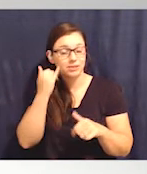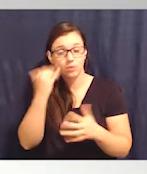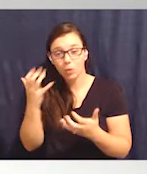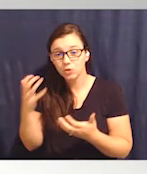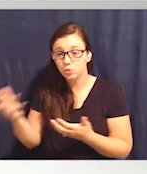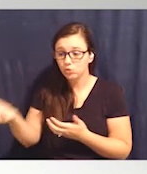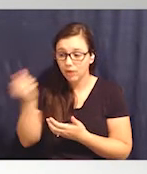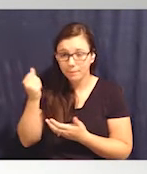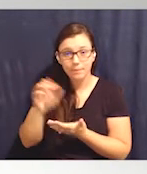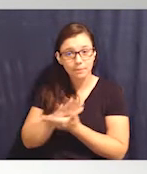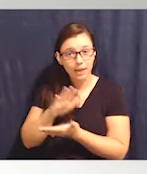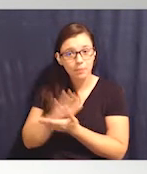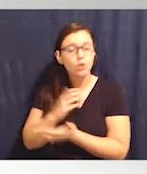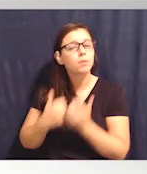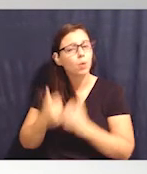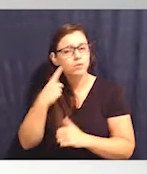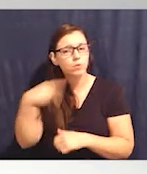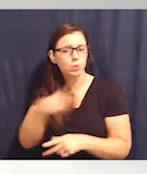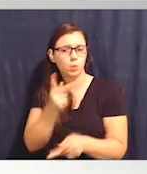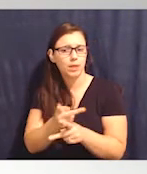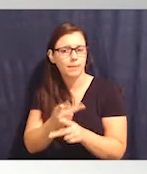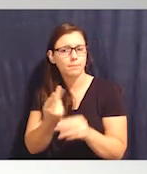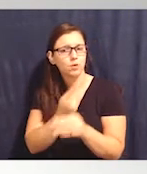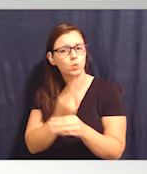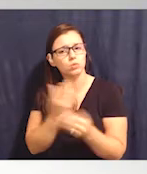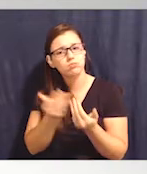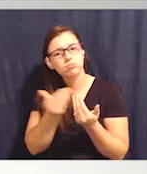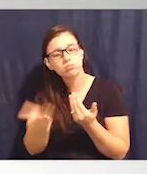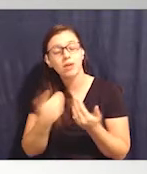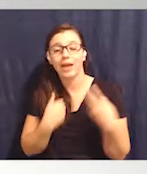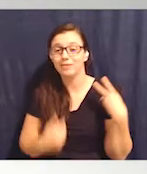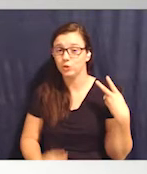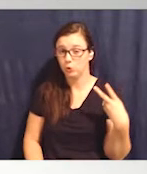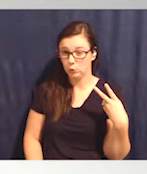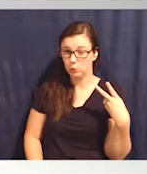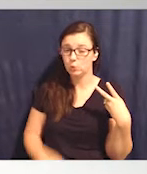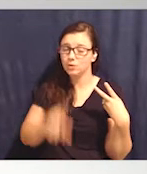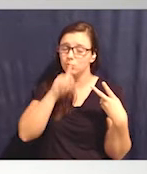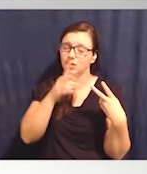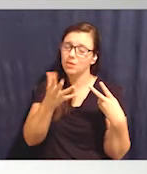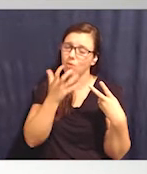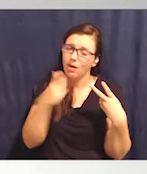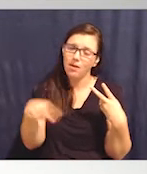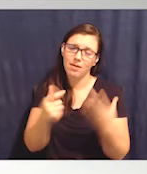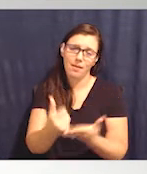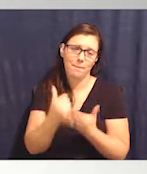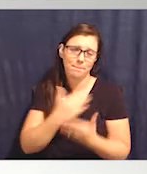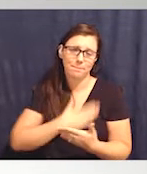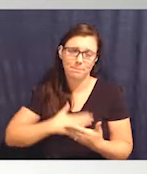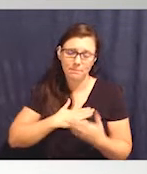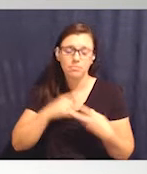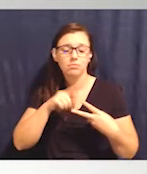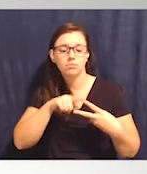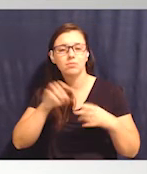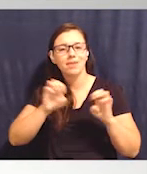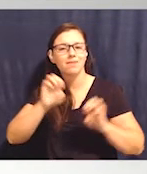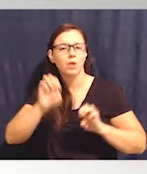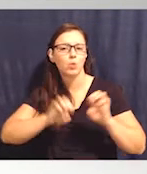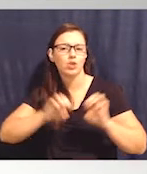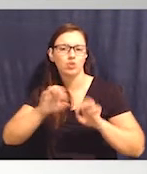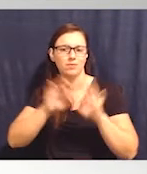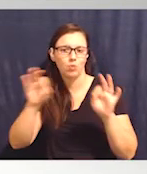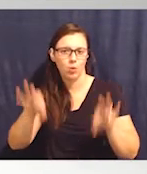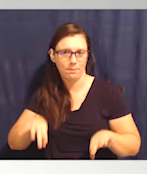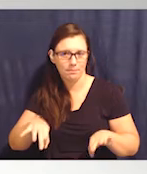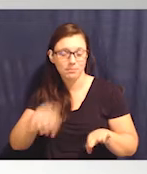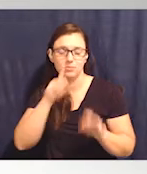take with you and use. I have two that I really would like you to help me with. One's an evaluation form that's really important to our